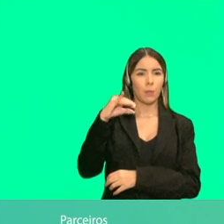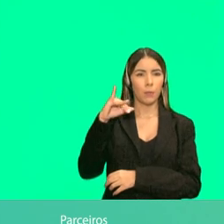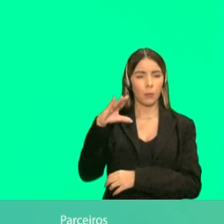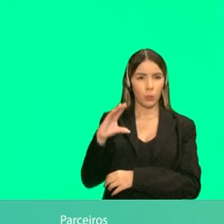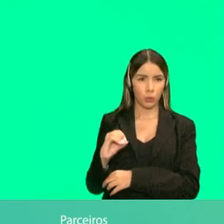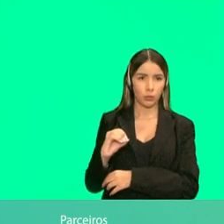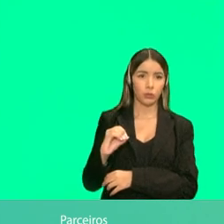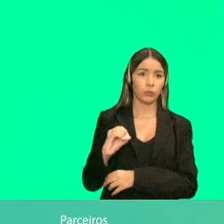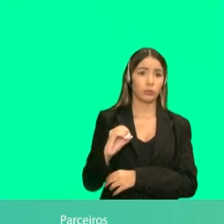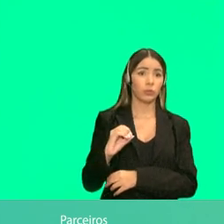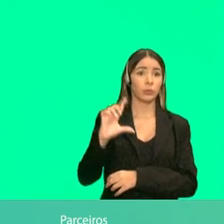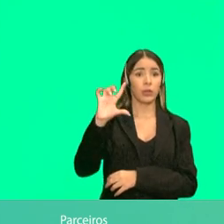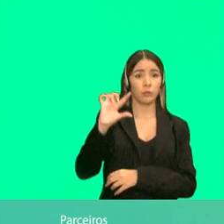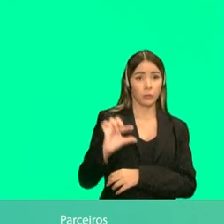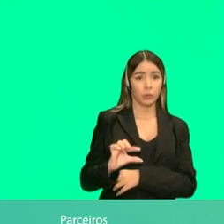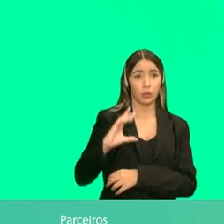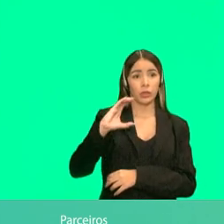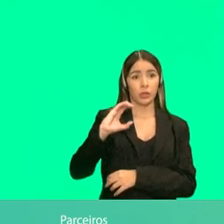the soil